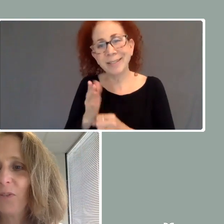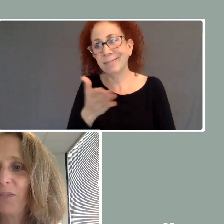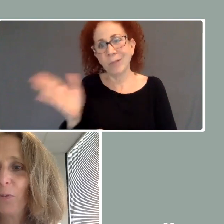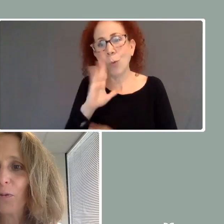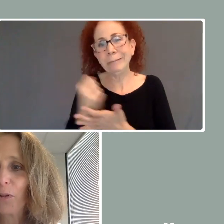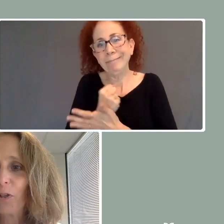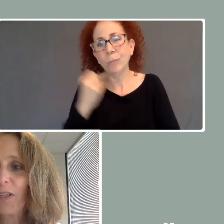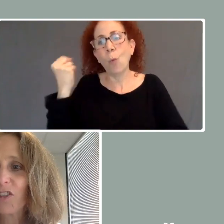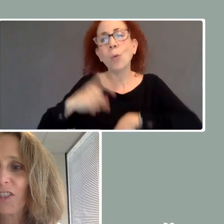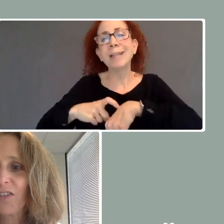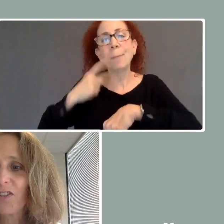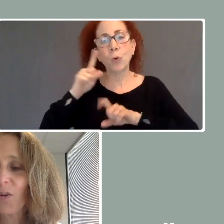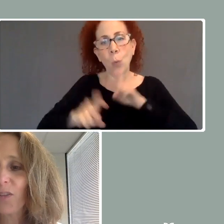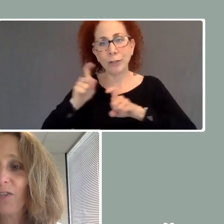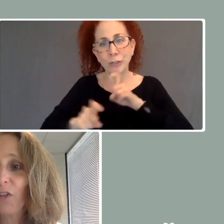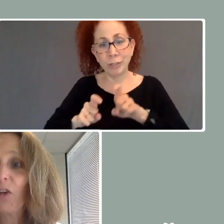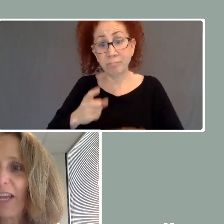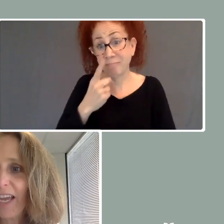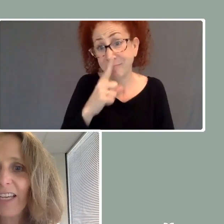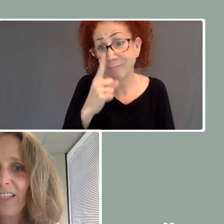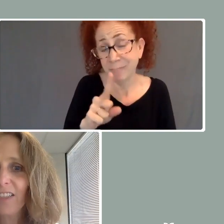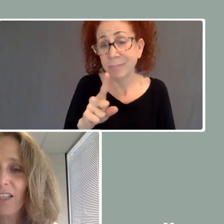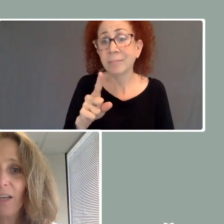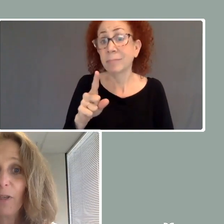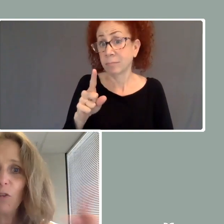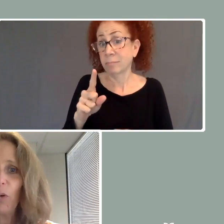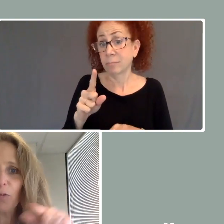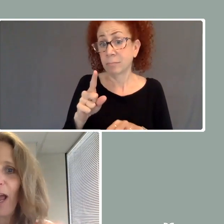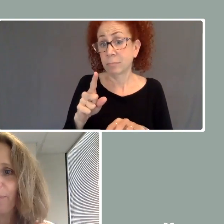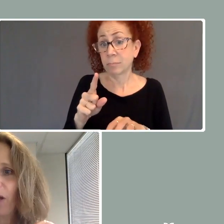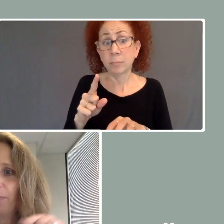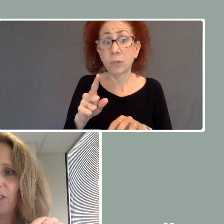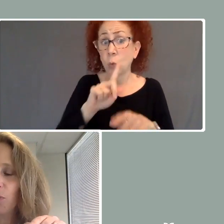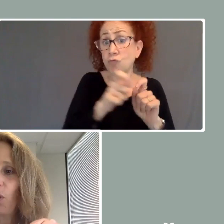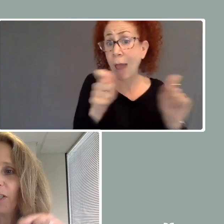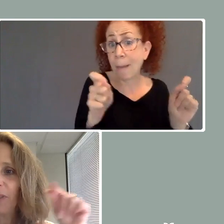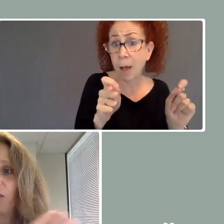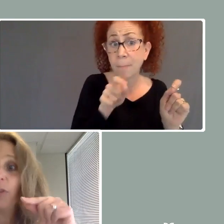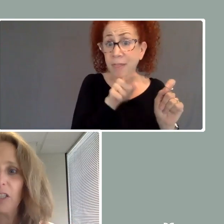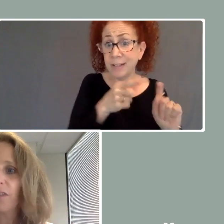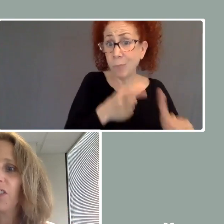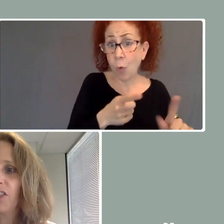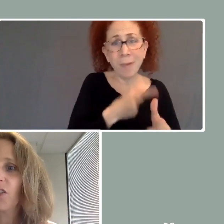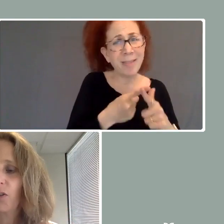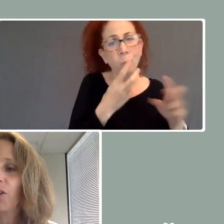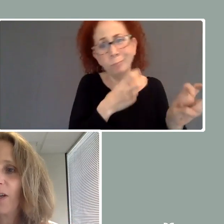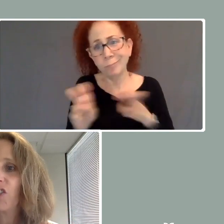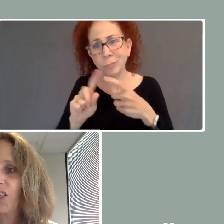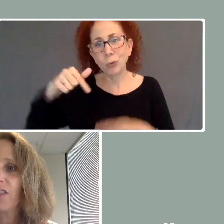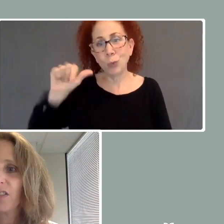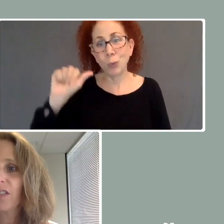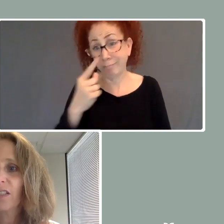we'd move through their questions. So if you're okay, if you want to wrap up this point, but then we'd love to just go to